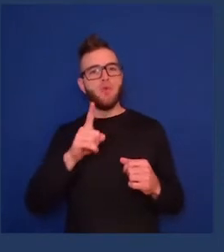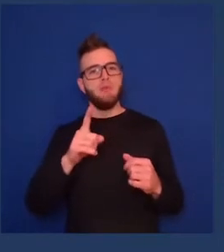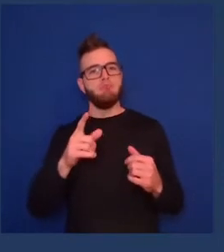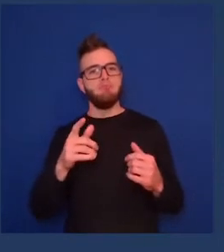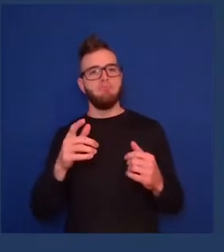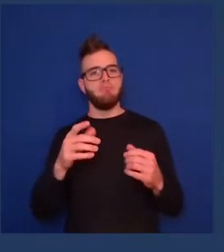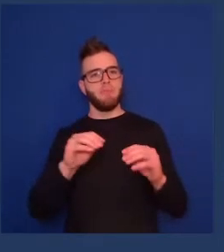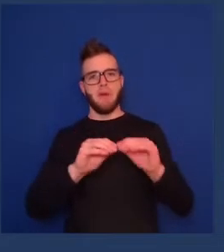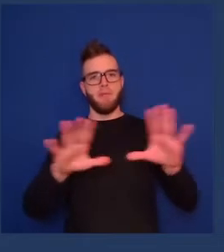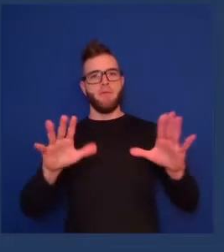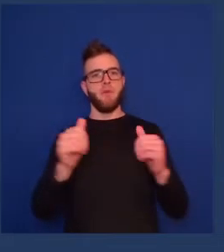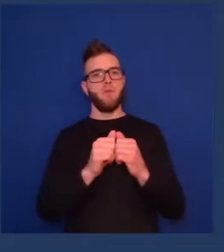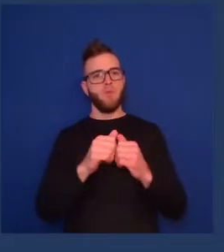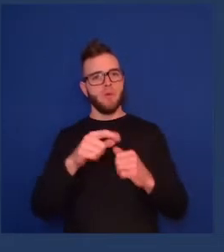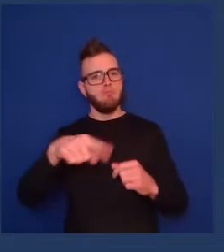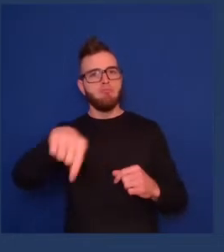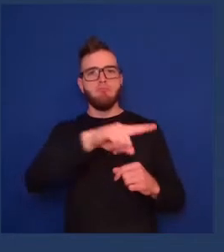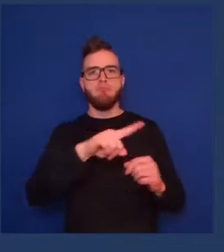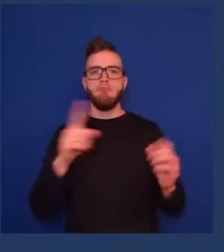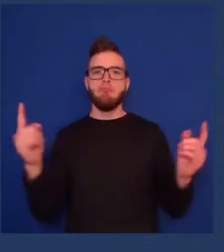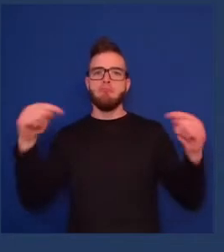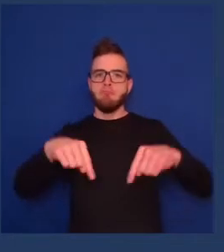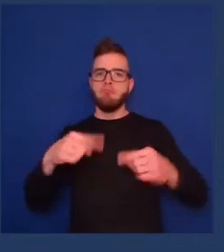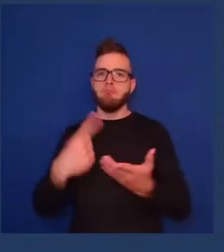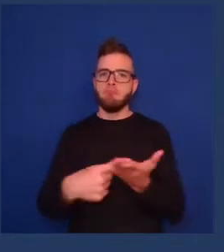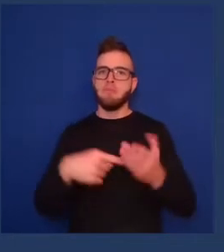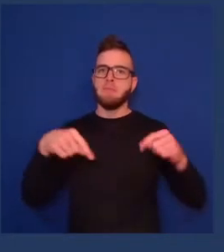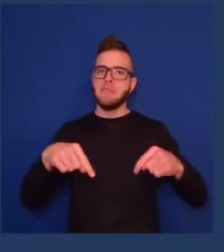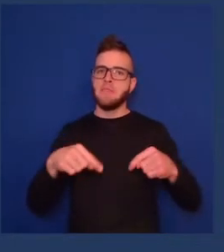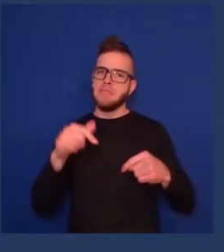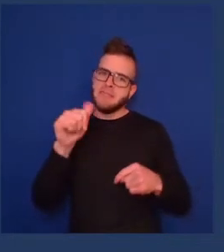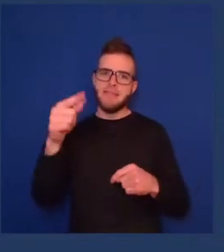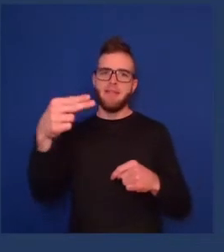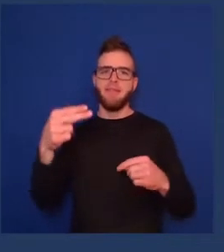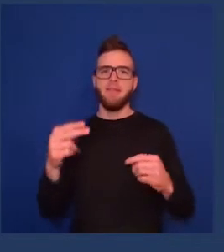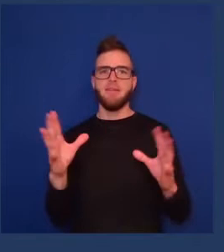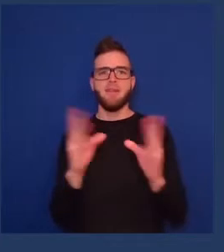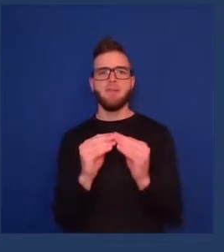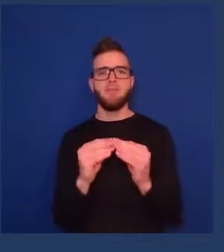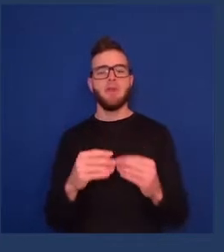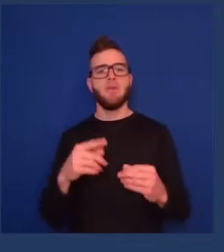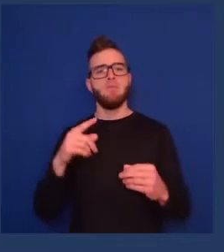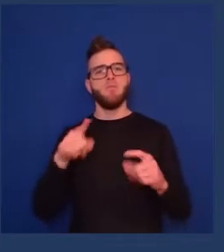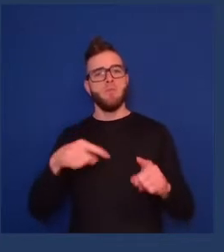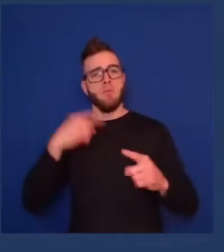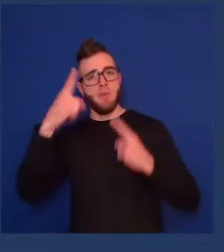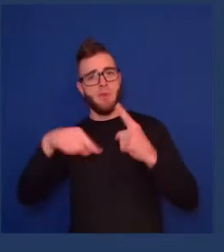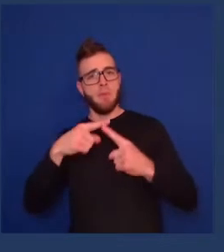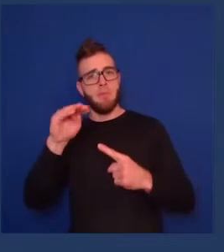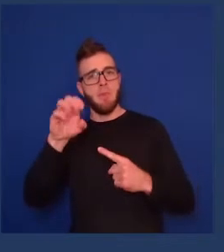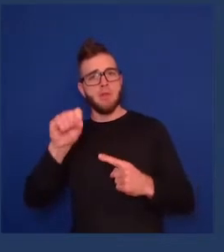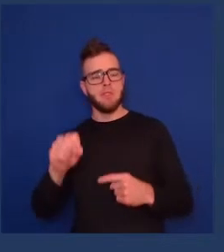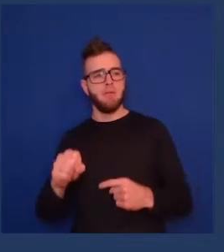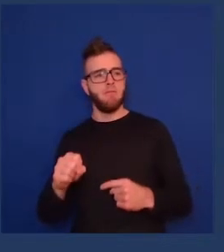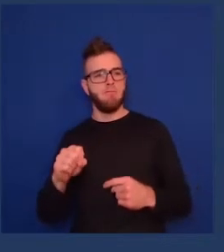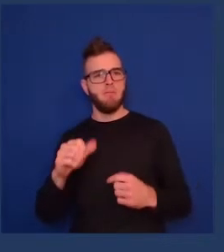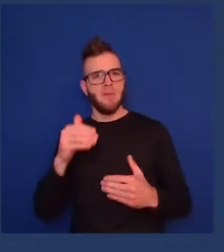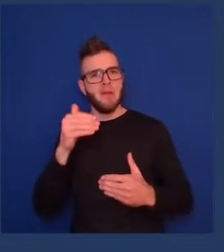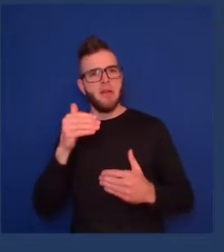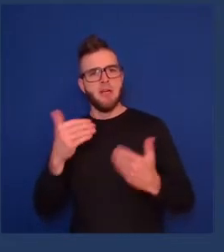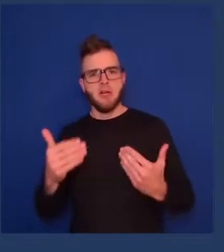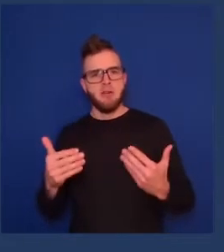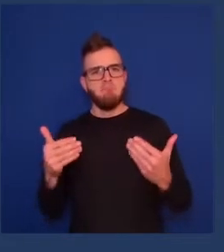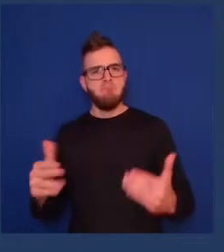everybody who's participating in this event, this 10th summit. When I think about why Microsoft is taking